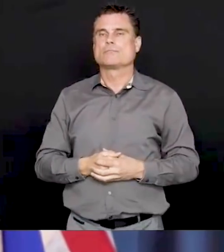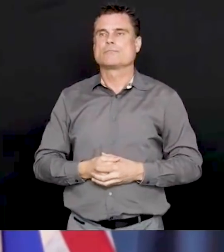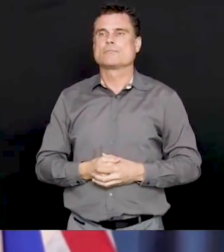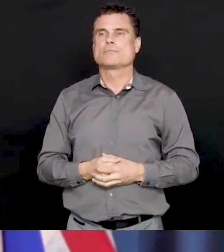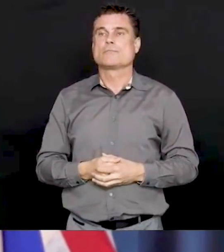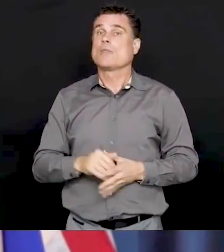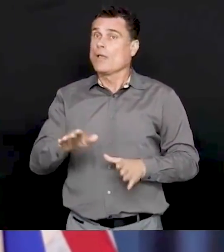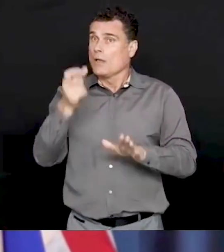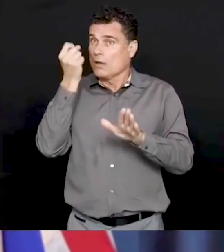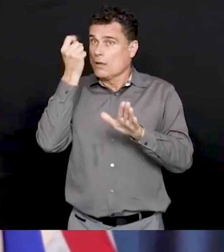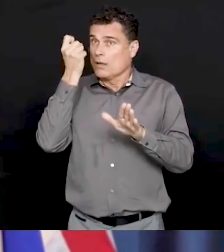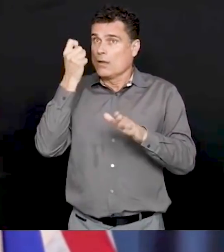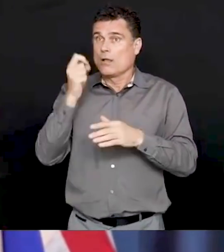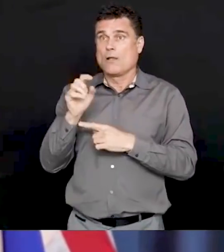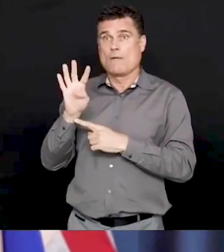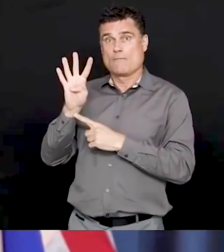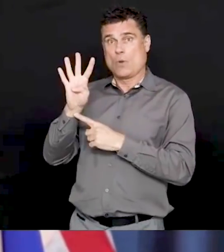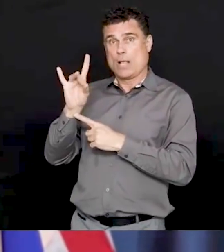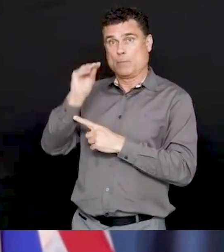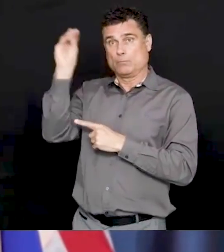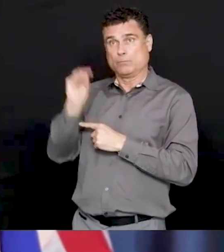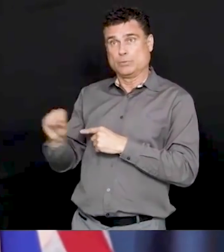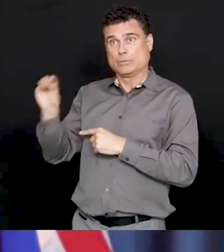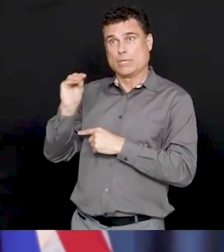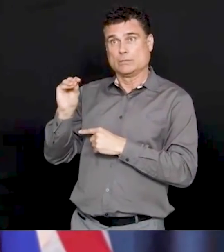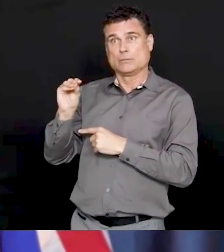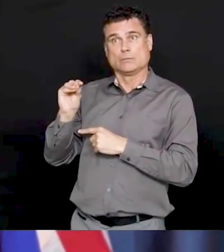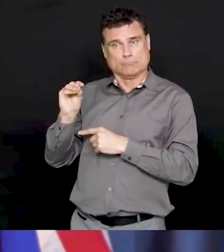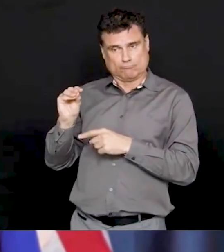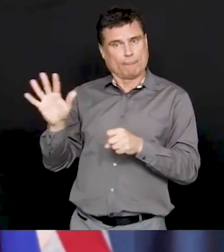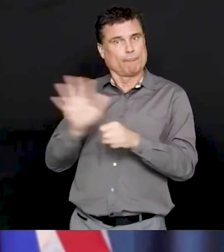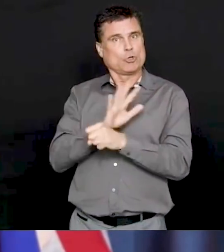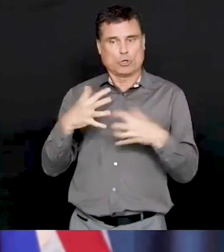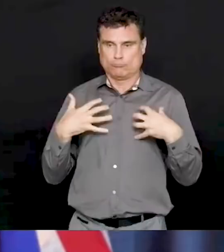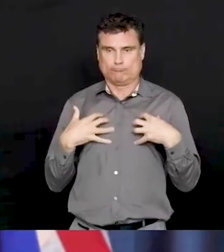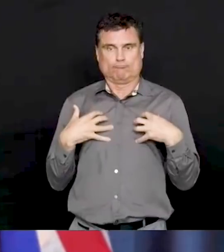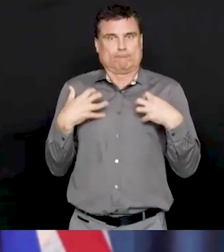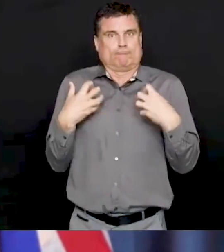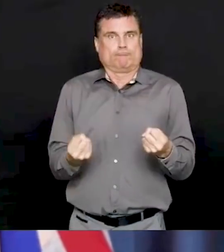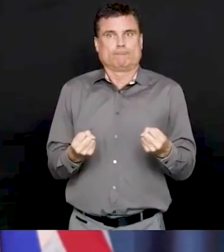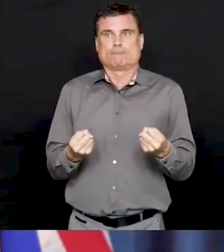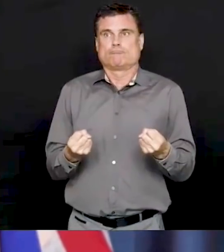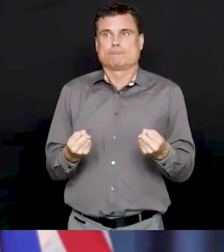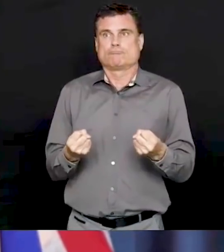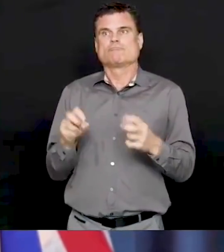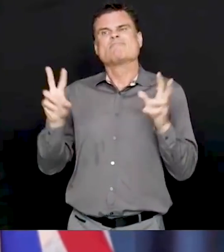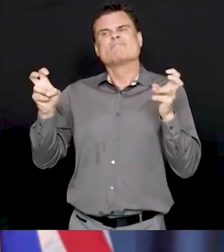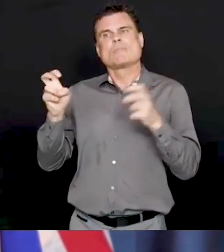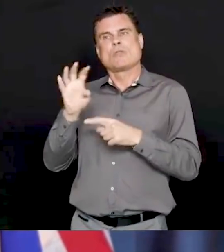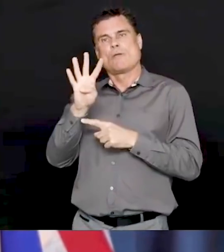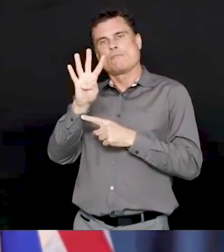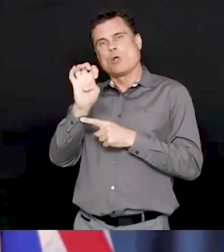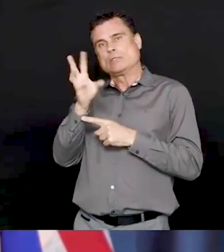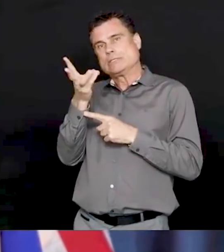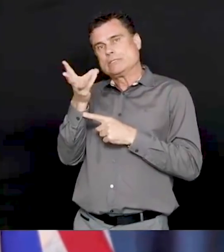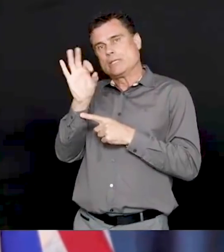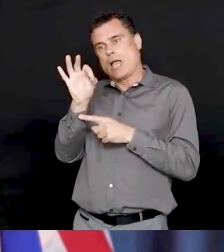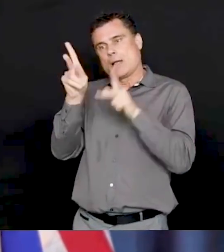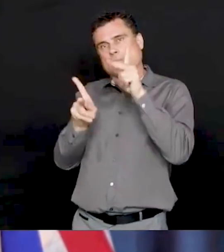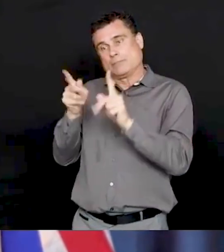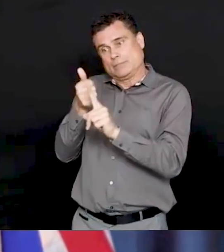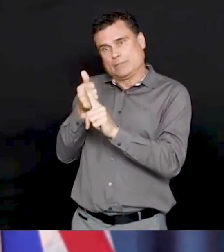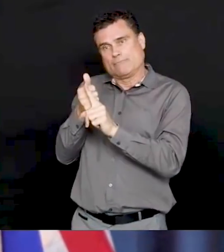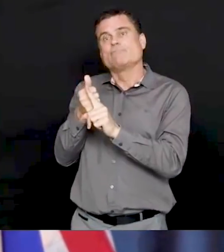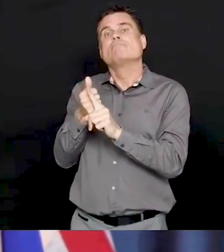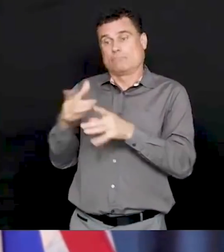our cases have now fully recovered, so 469 people have been released from isolation, including over 70